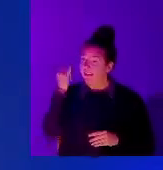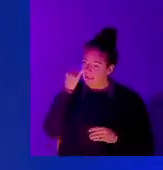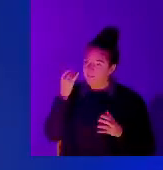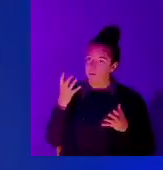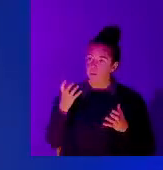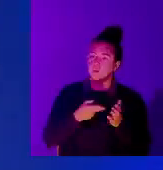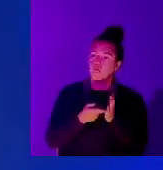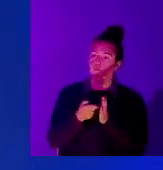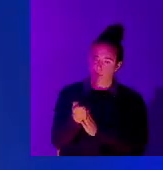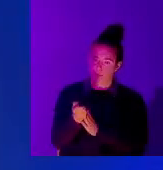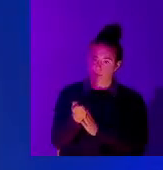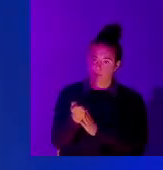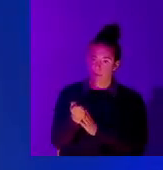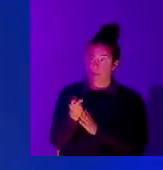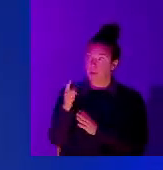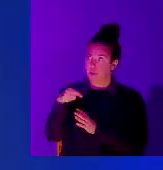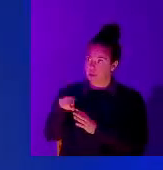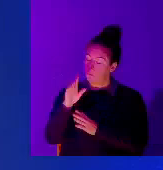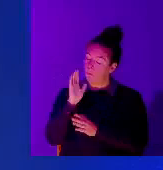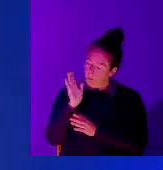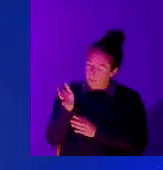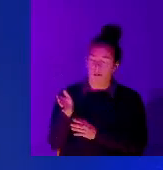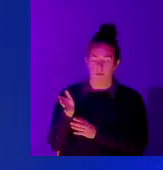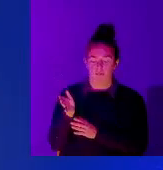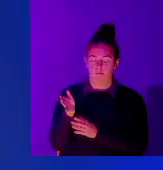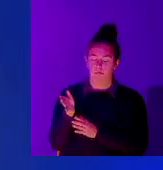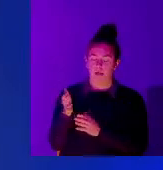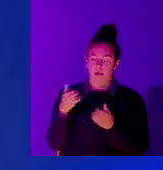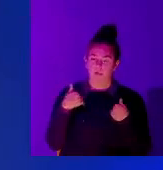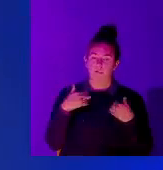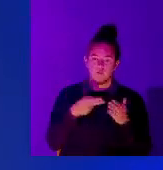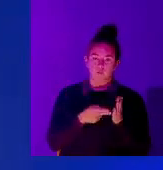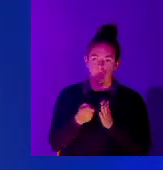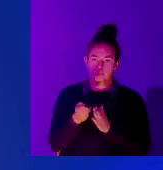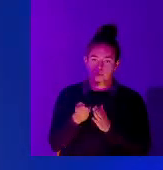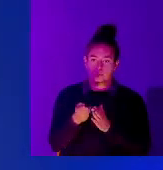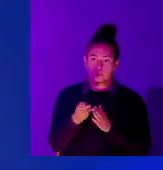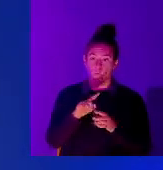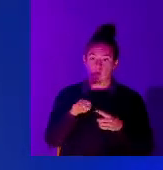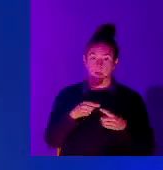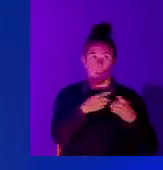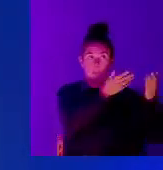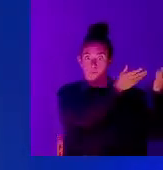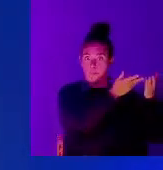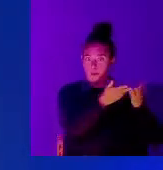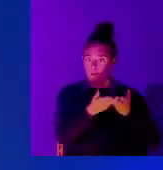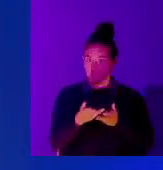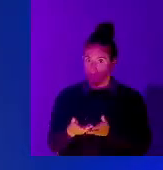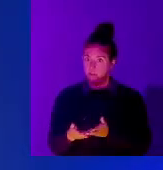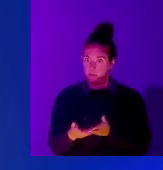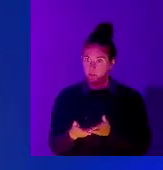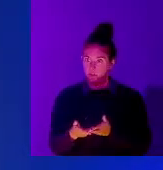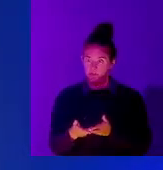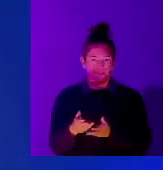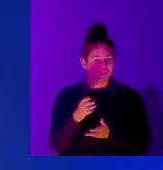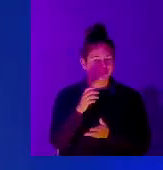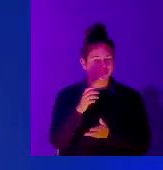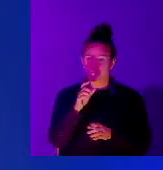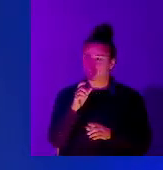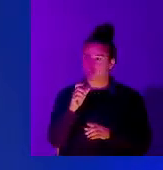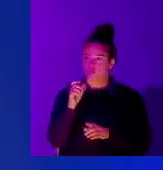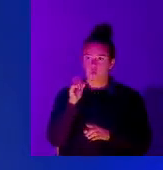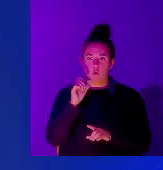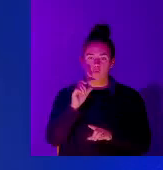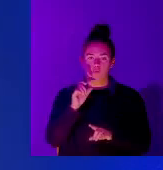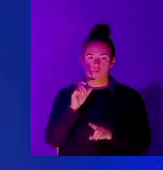will get the truth. But when He brings it to you, don't try to find a way around it. Don't look